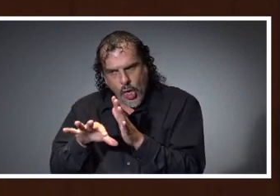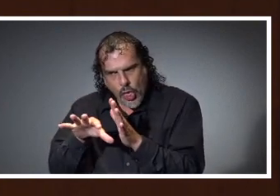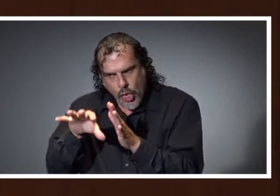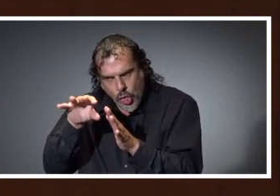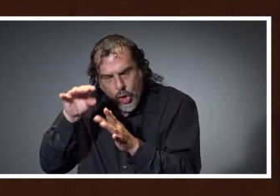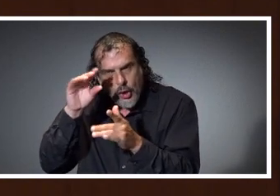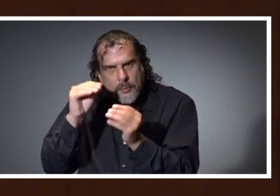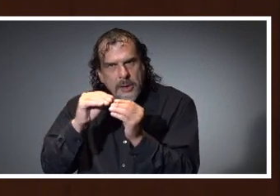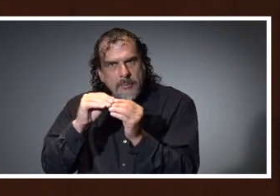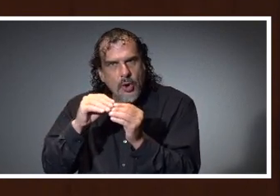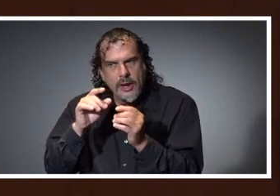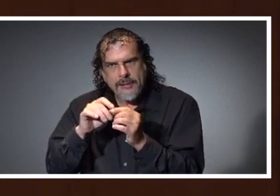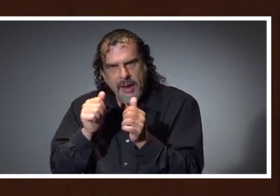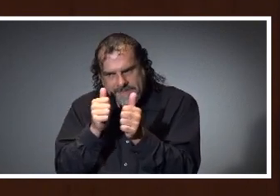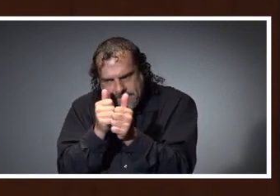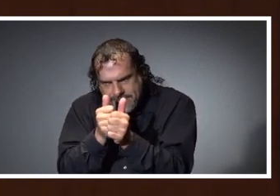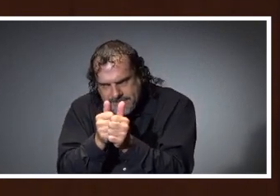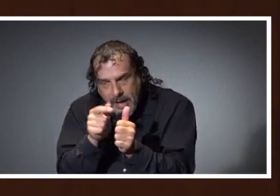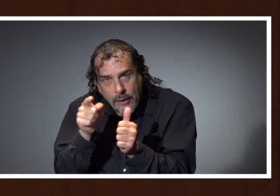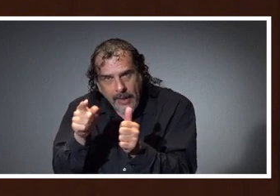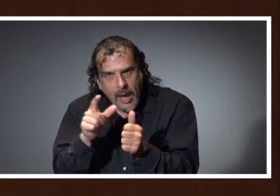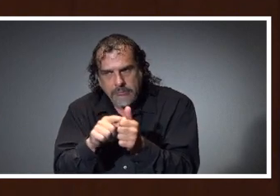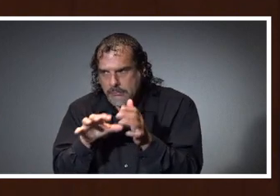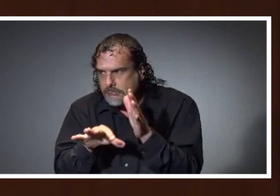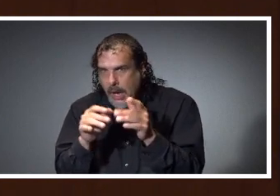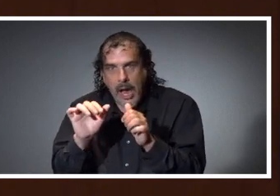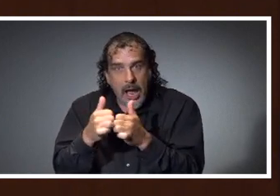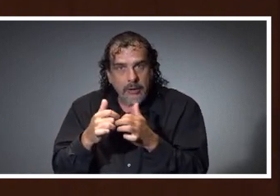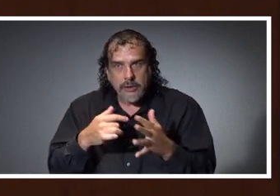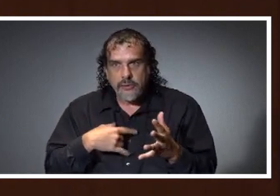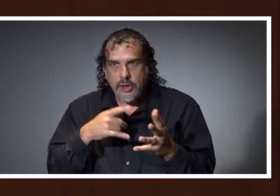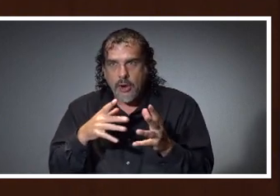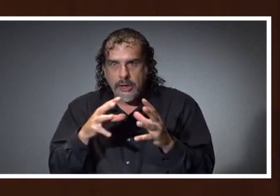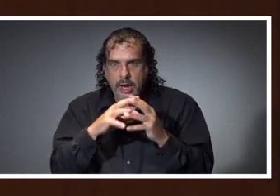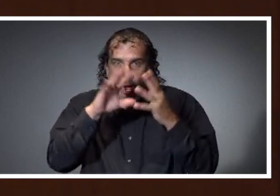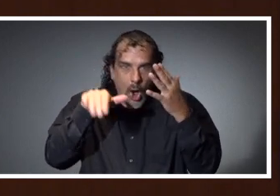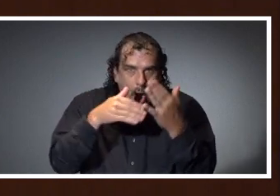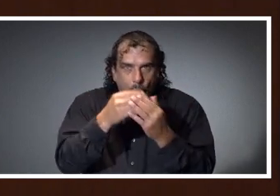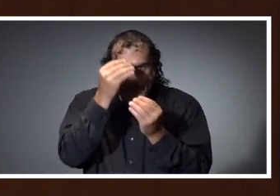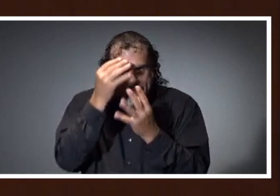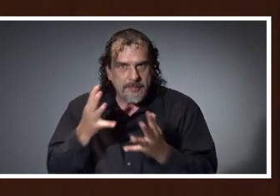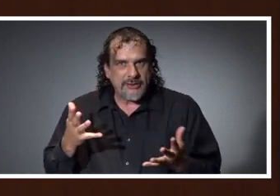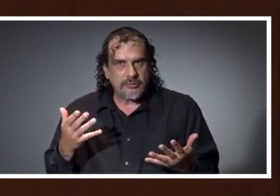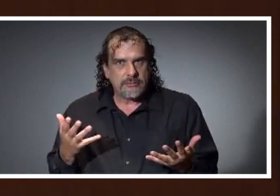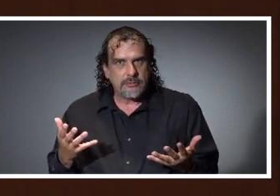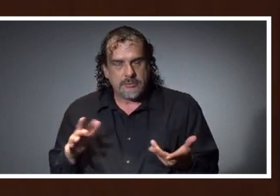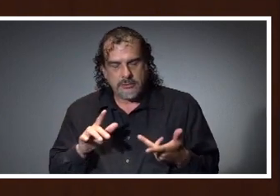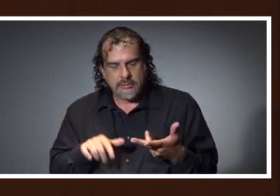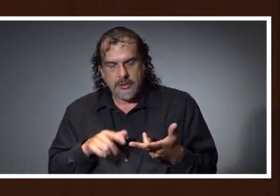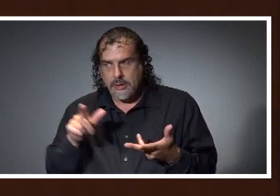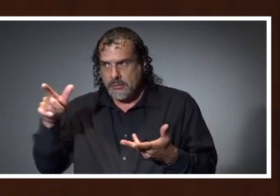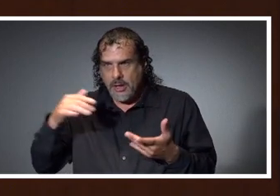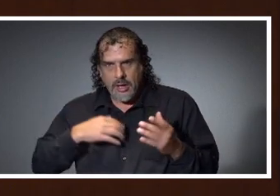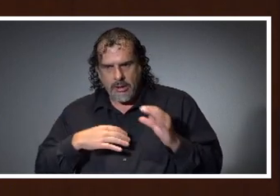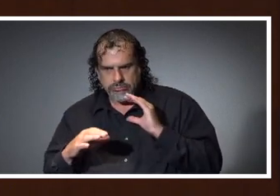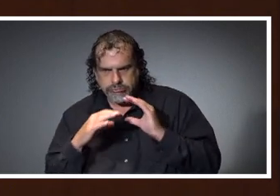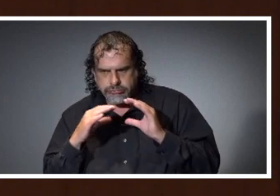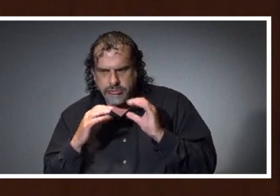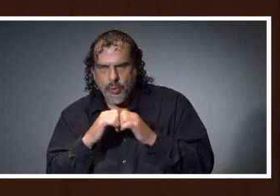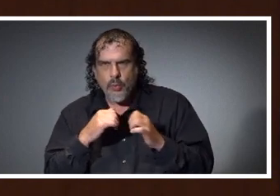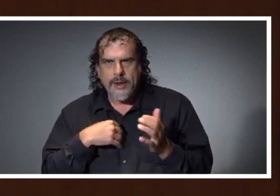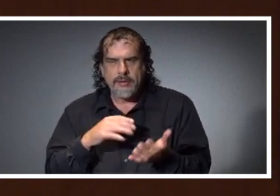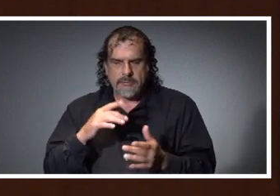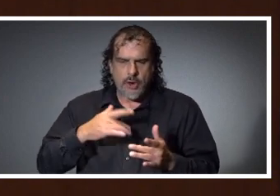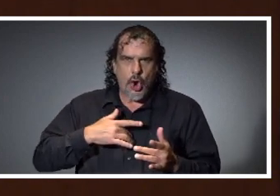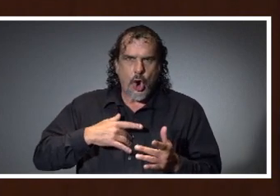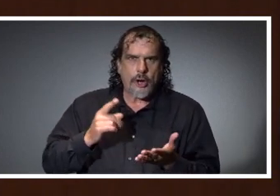we'll be following that very closely and try to make sure that you all have as much information as you need. I have been in conversations with cardiologists throughout the state,